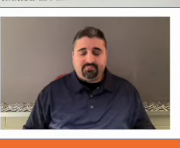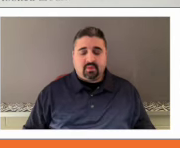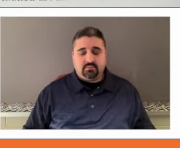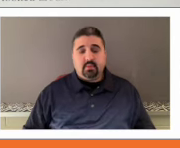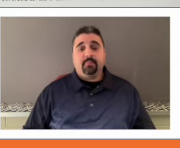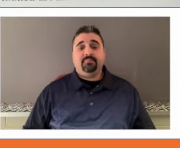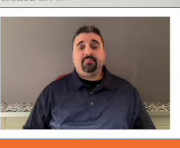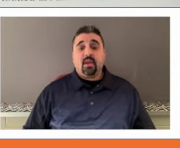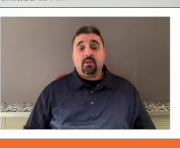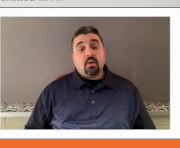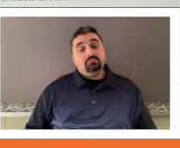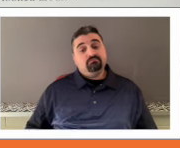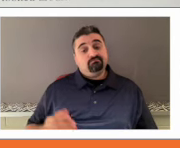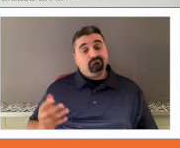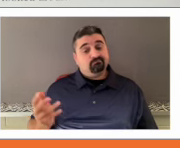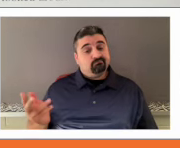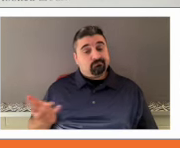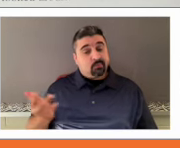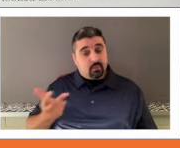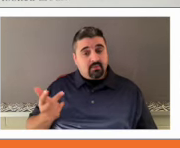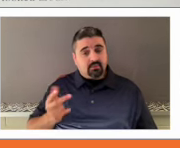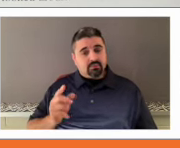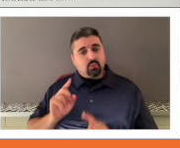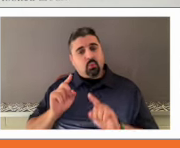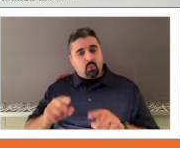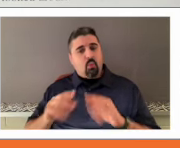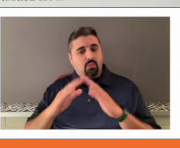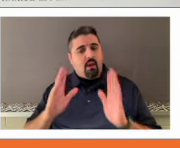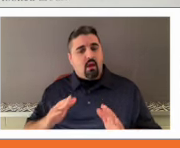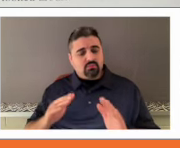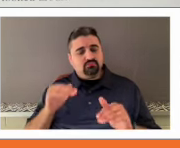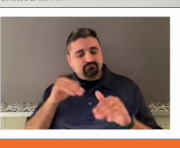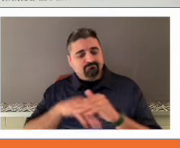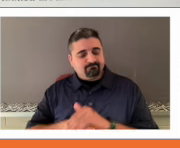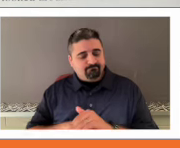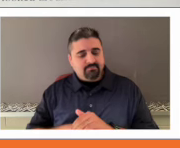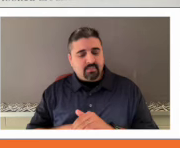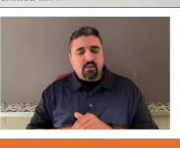We went into Rosamond's house. I looked around.